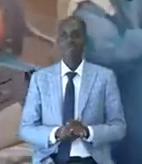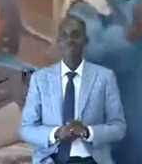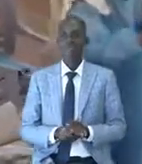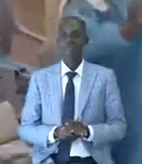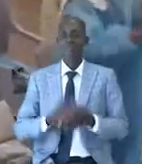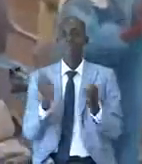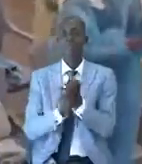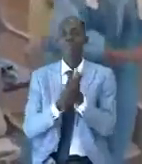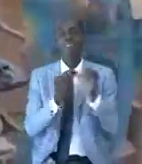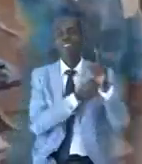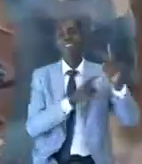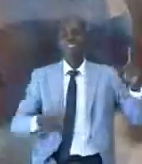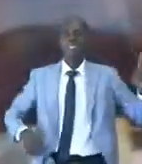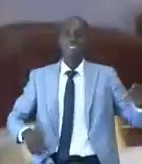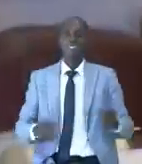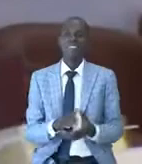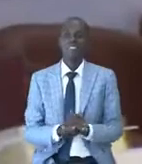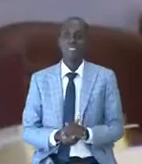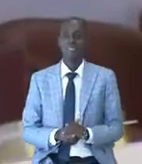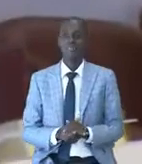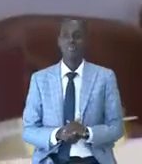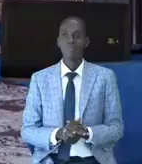Praise the Lord.